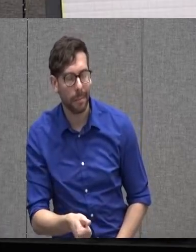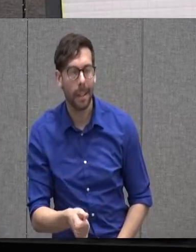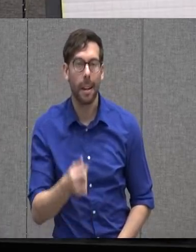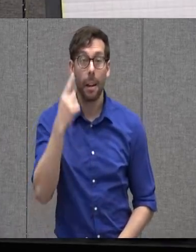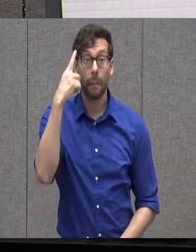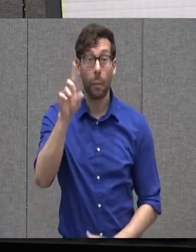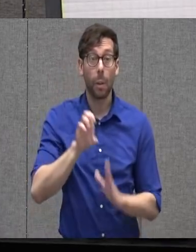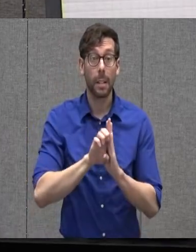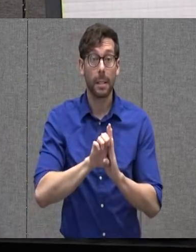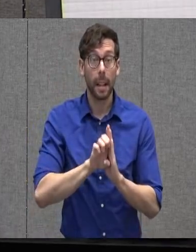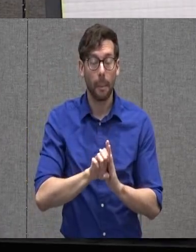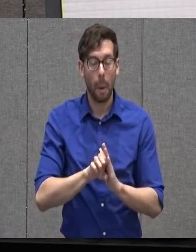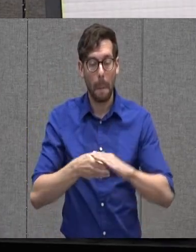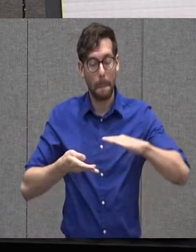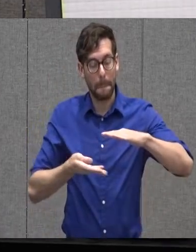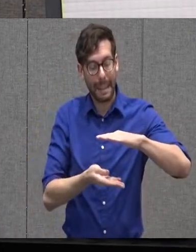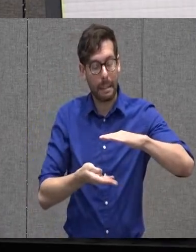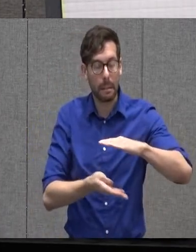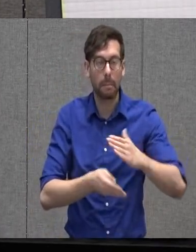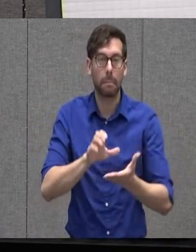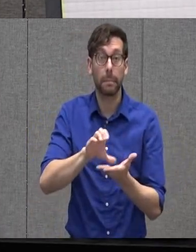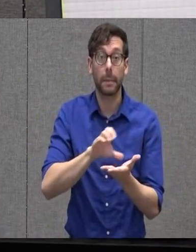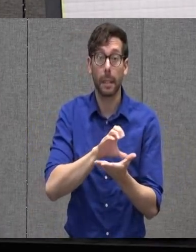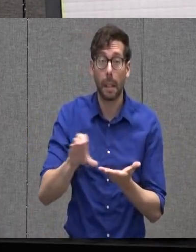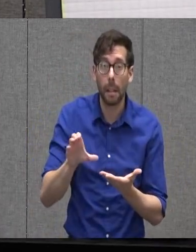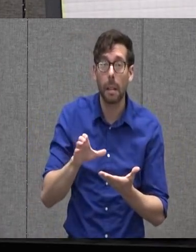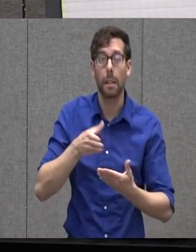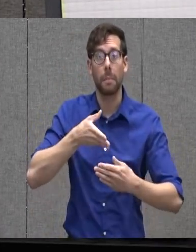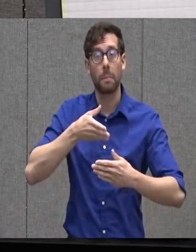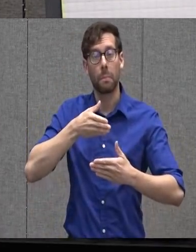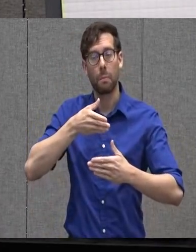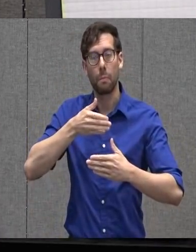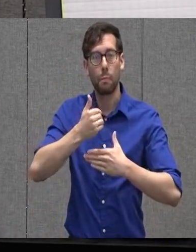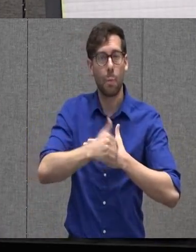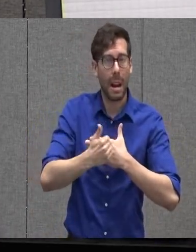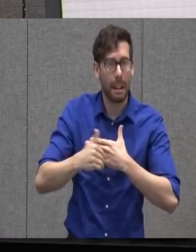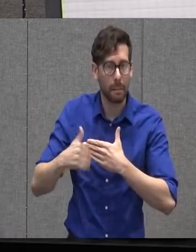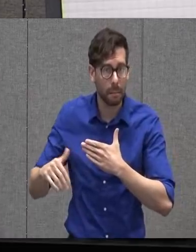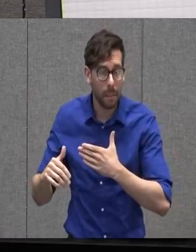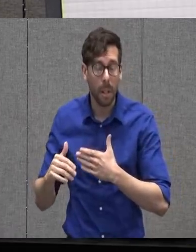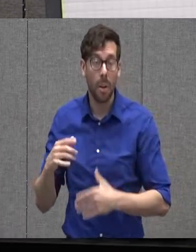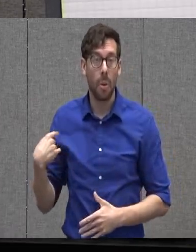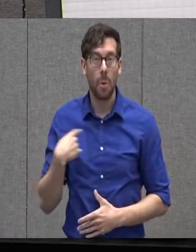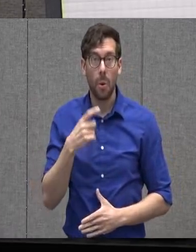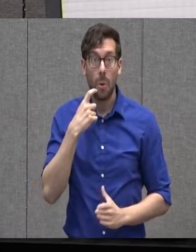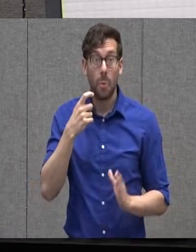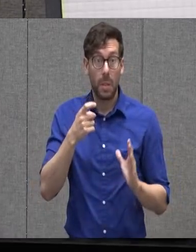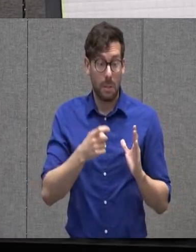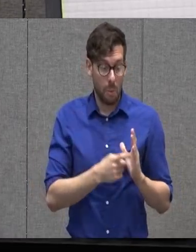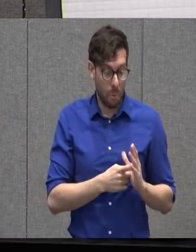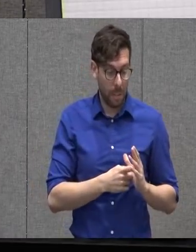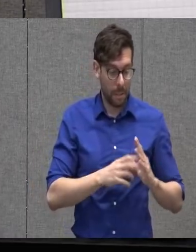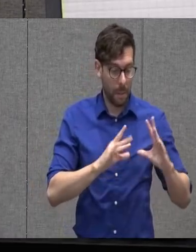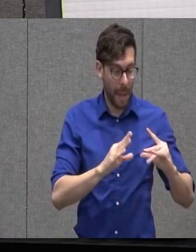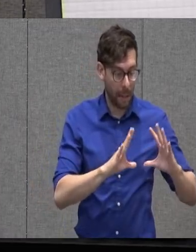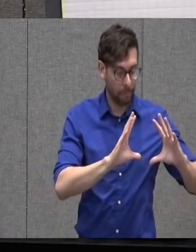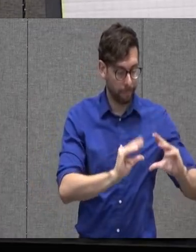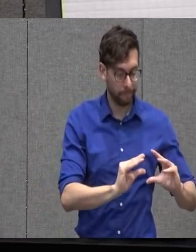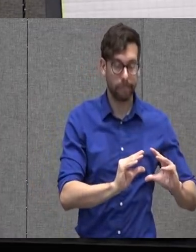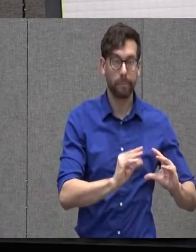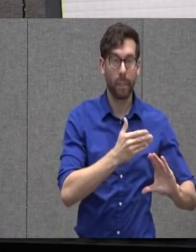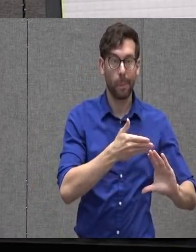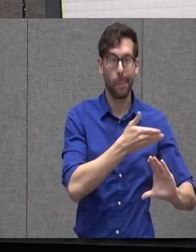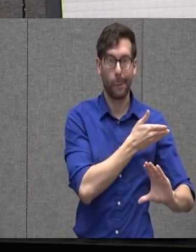or bread, we see the matter changes from the way it was before we added heat or put it in the oven or cooked it, and